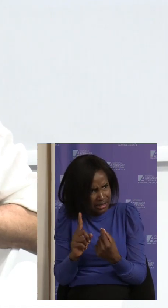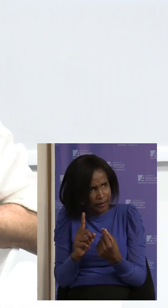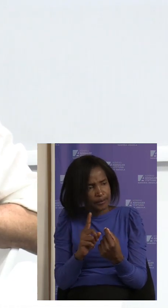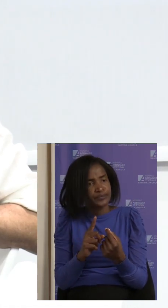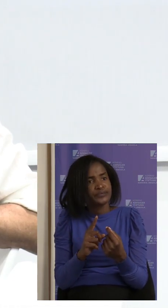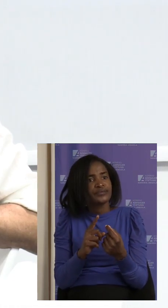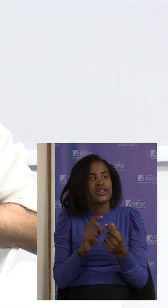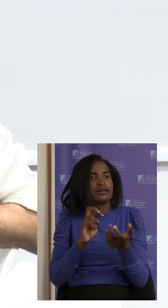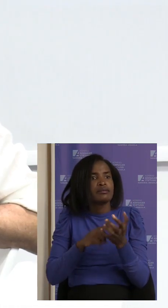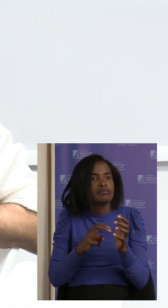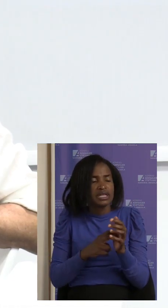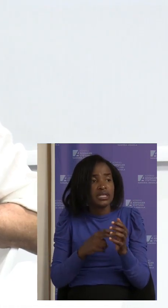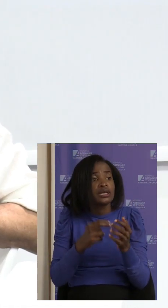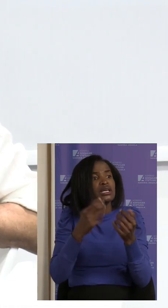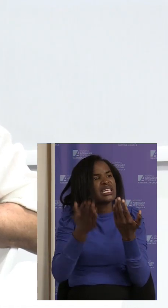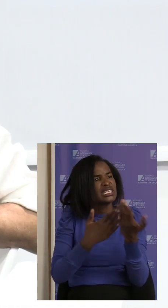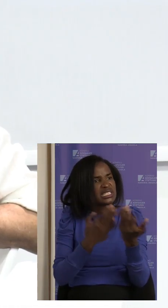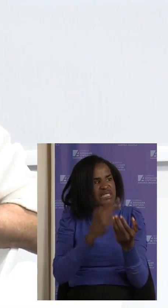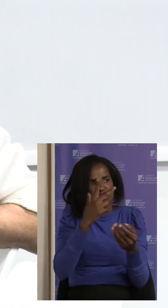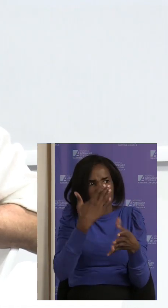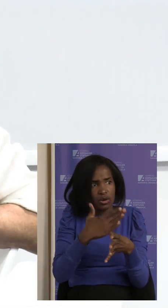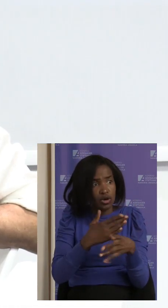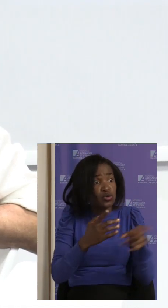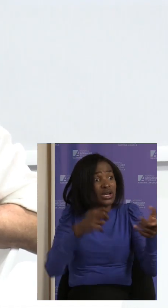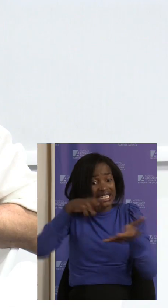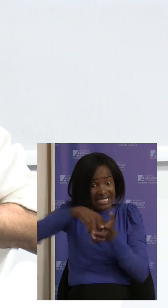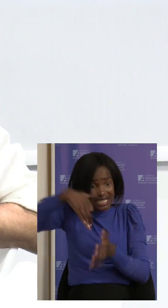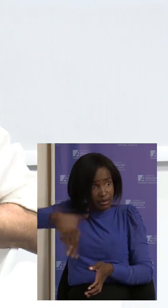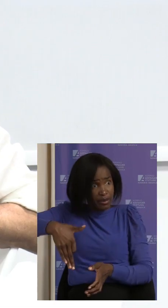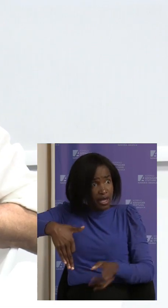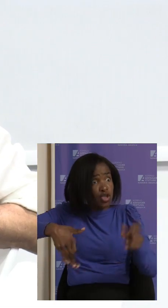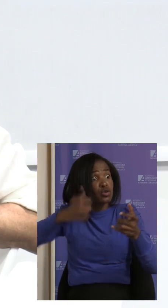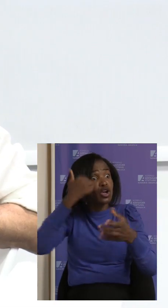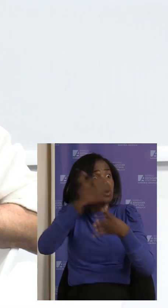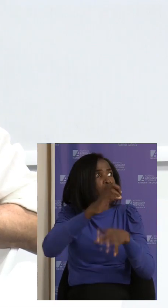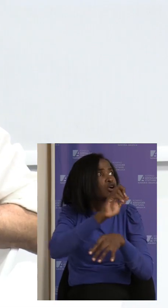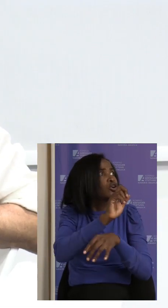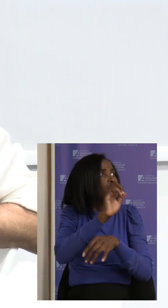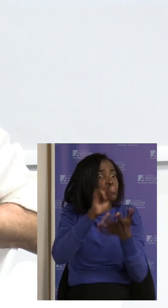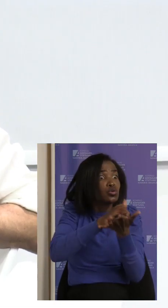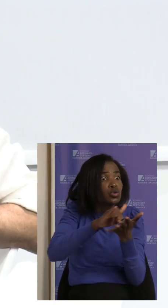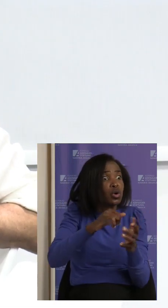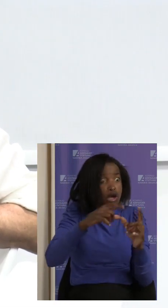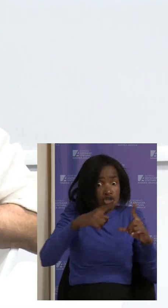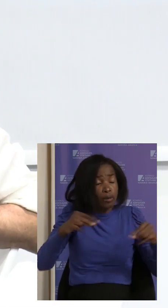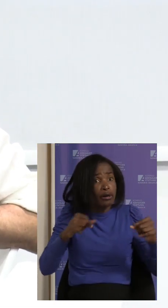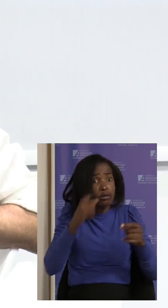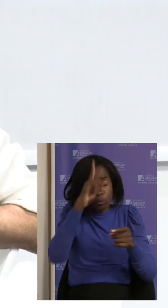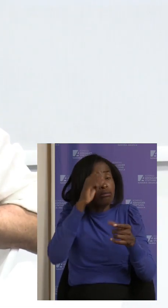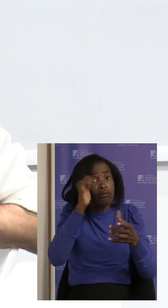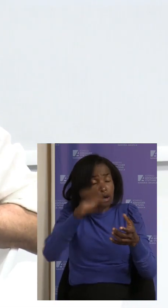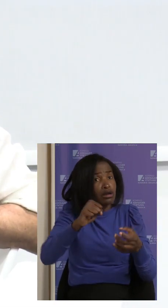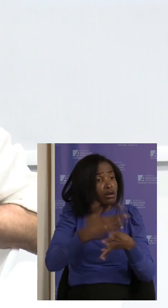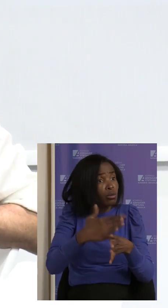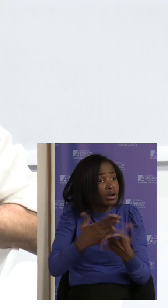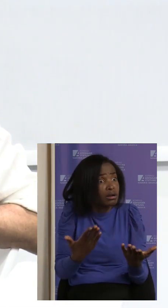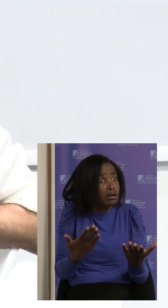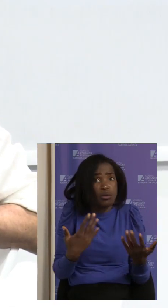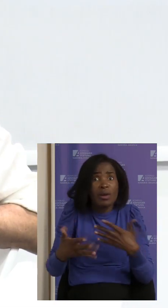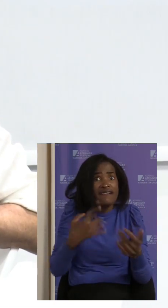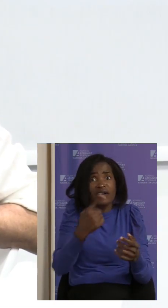enlarges our employment market, because you can now sit in Namibia and you can work in New York and Japan and Germany, wherever you want,